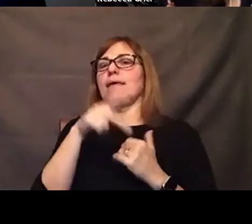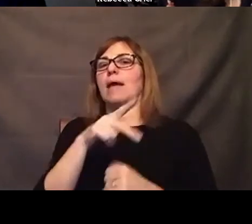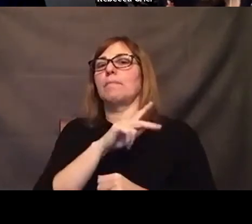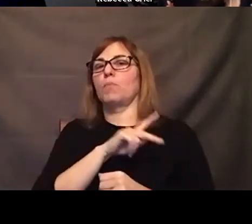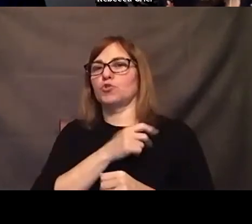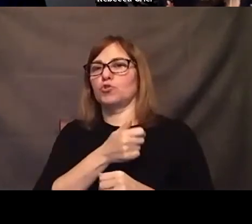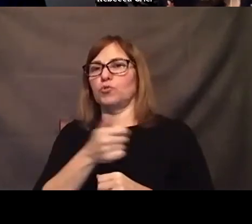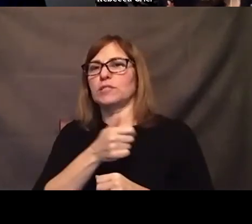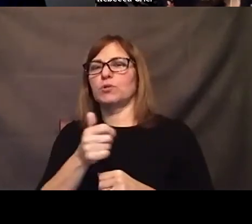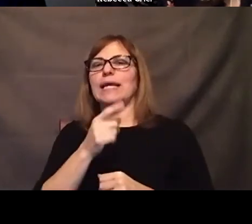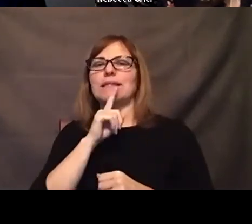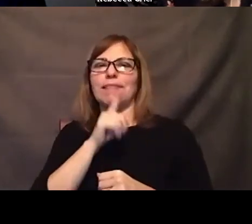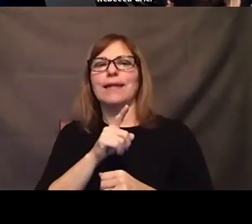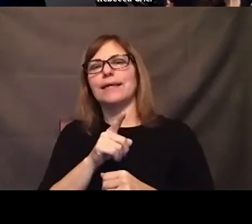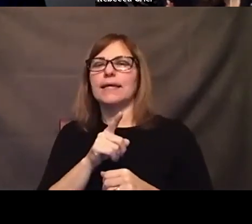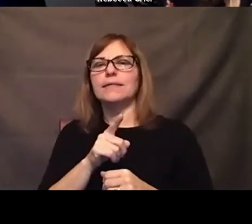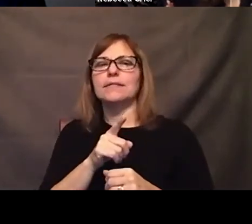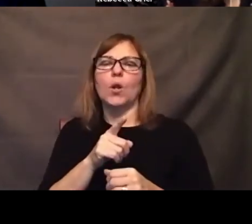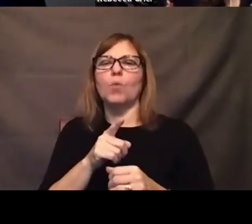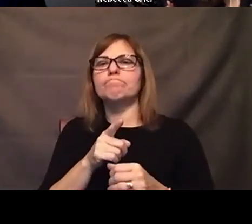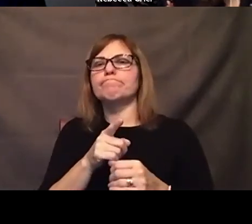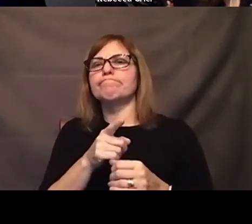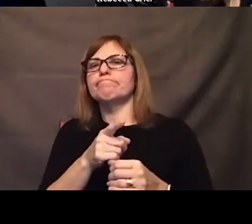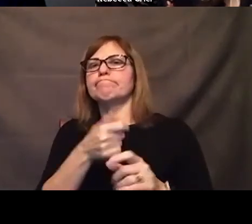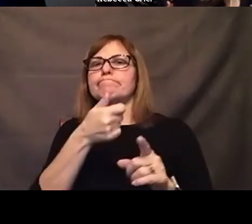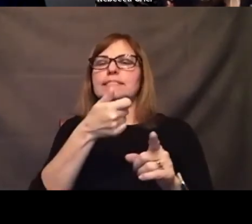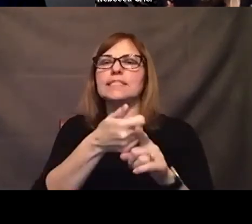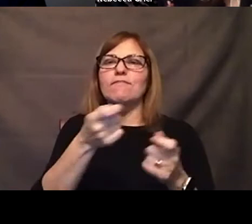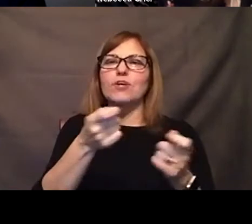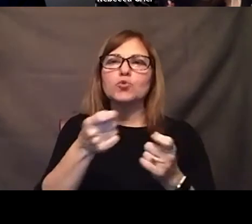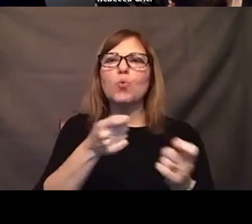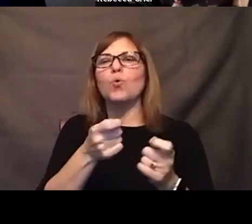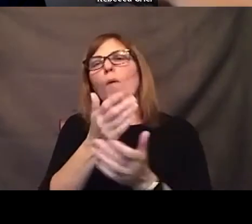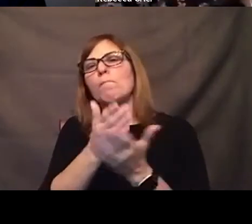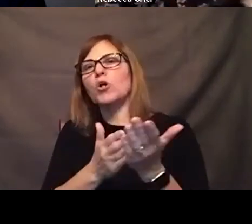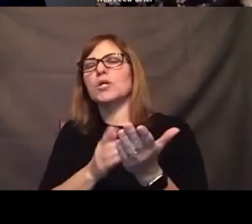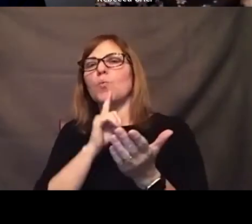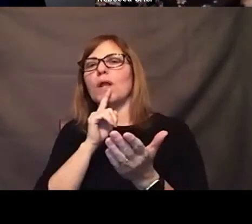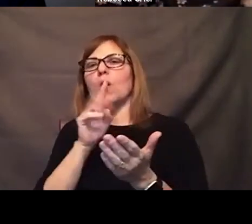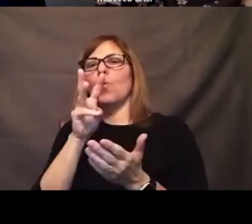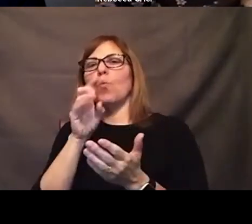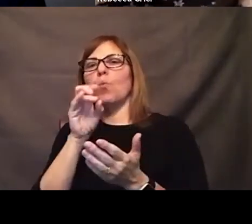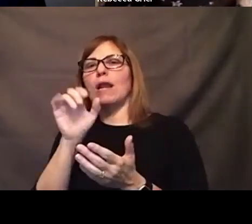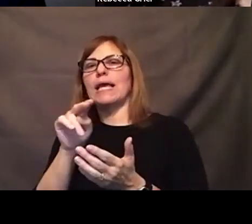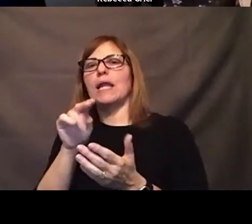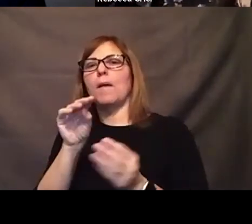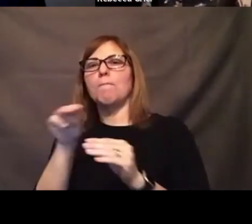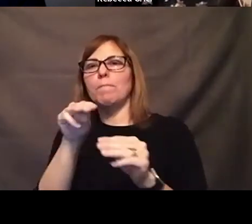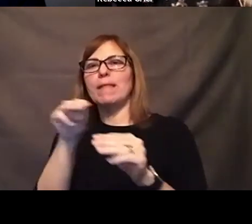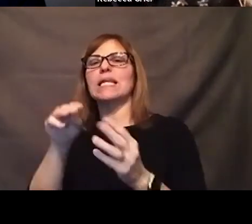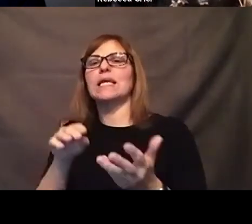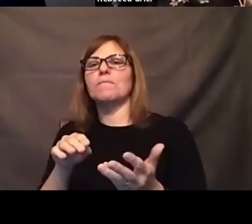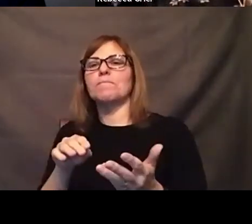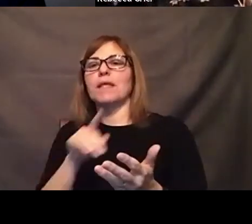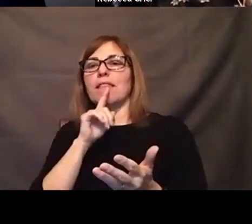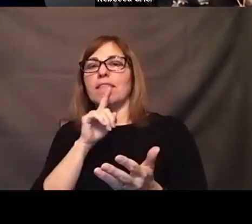autonomous or semi-autonomous. So there's companies like Whirlwind Mobility who are working to take